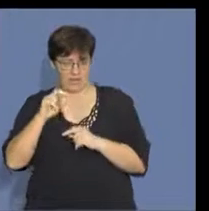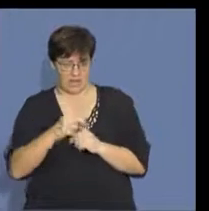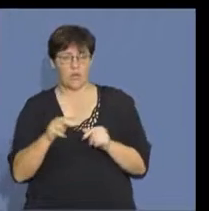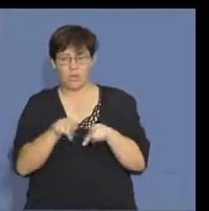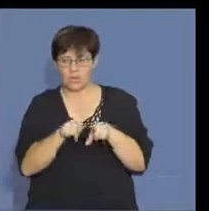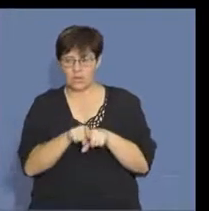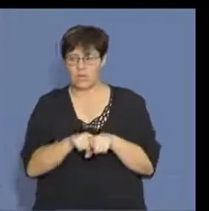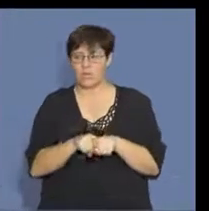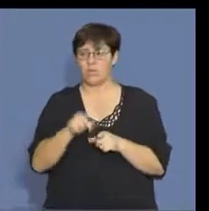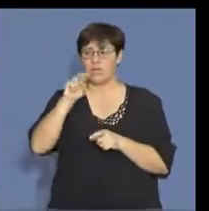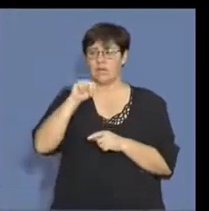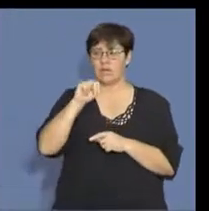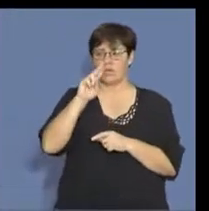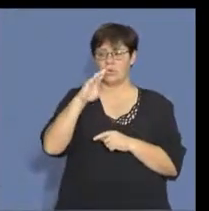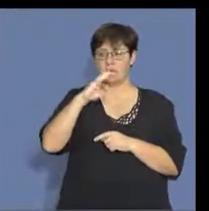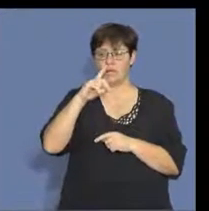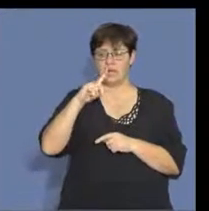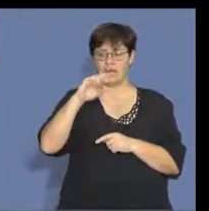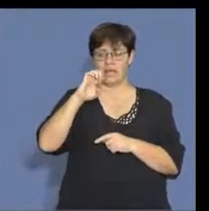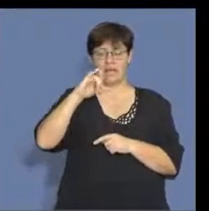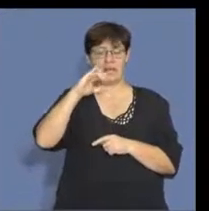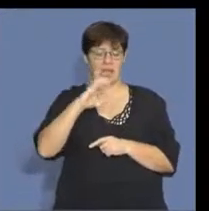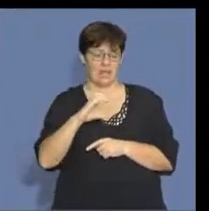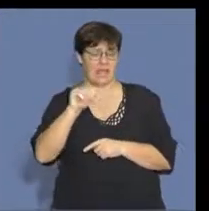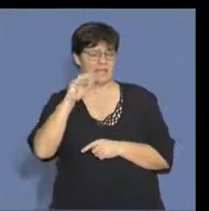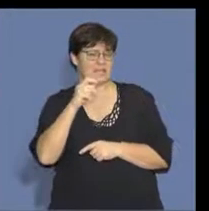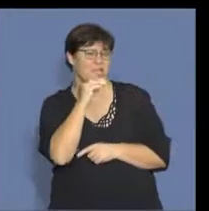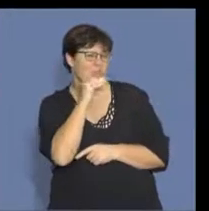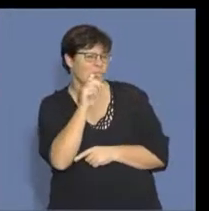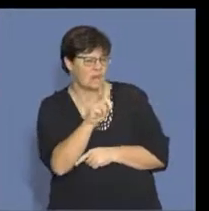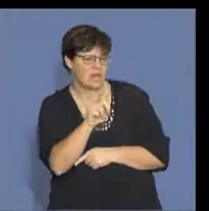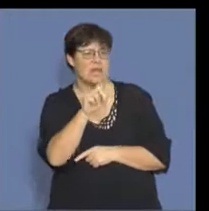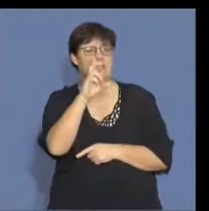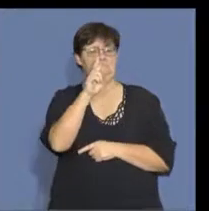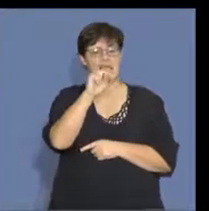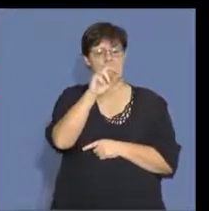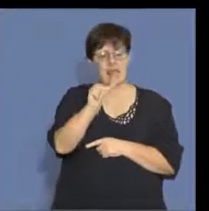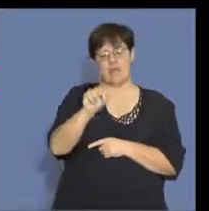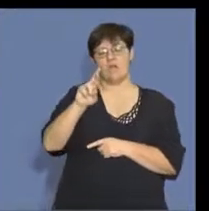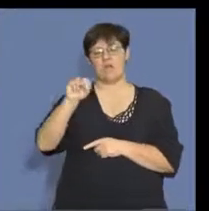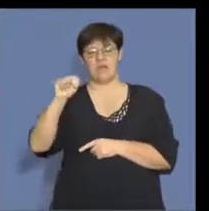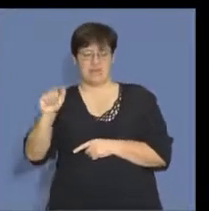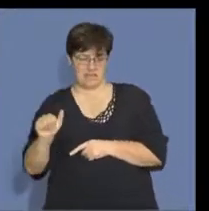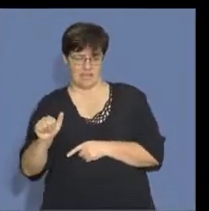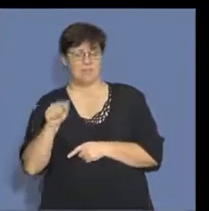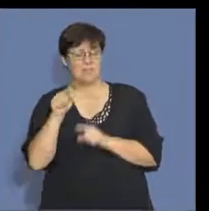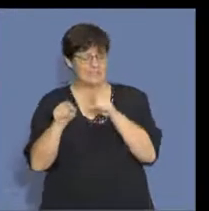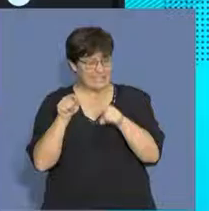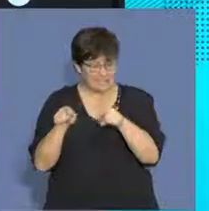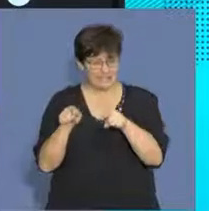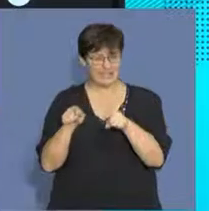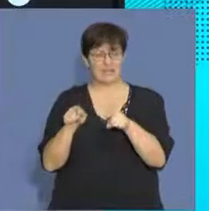acids. And in nucleic acids, we're going to refer to DNA and RNA. And DNA and RNA are basically the nucleic